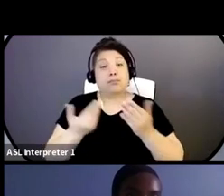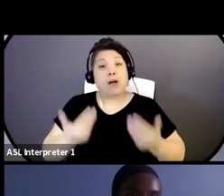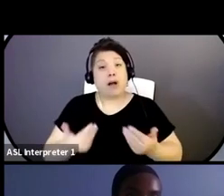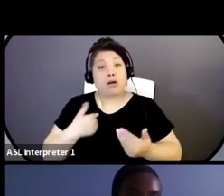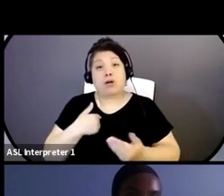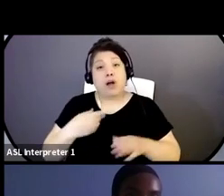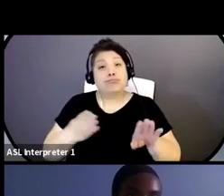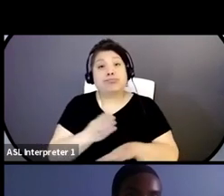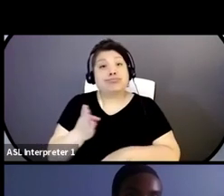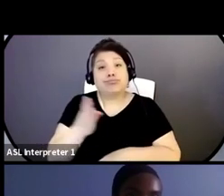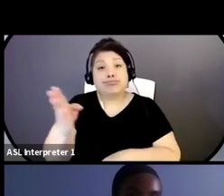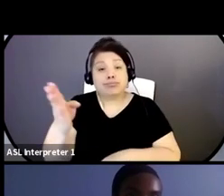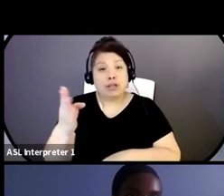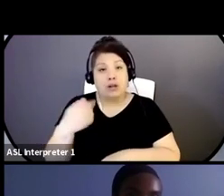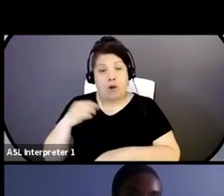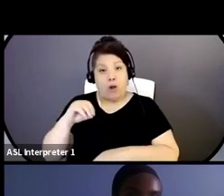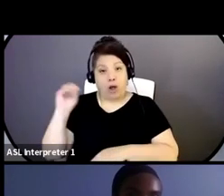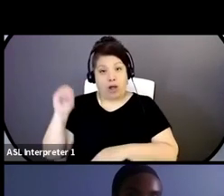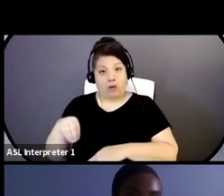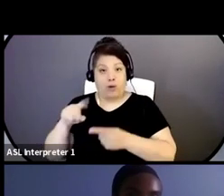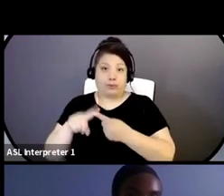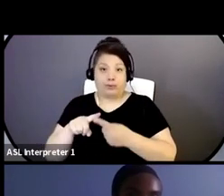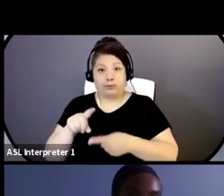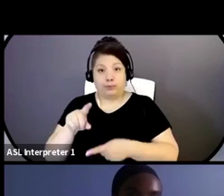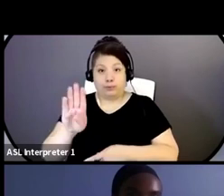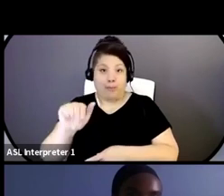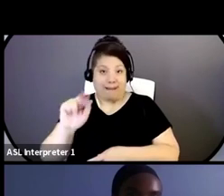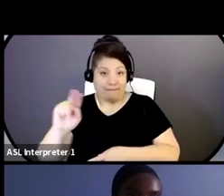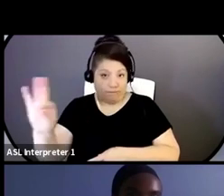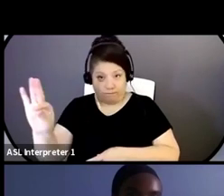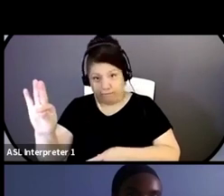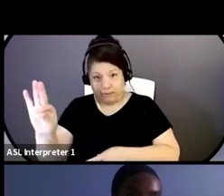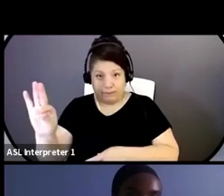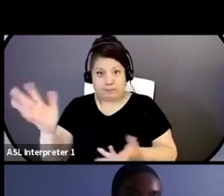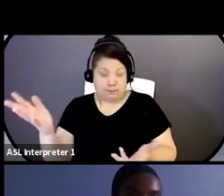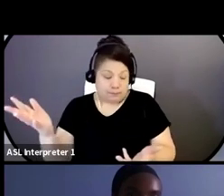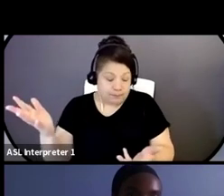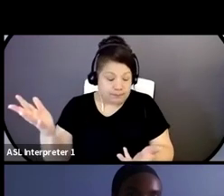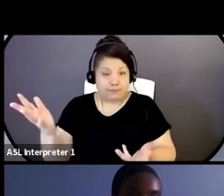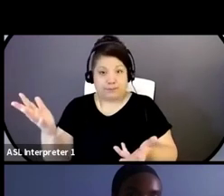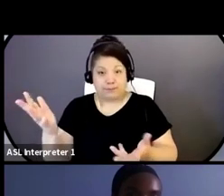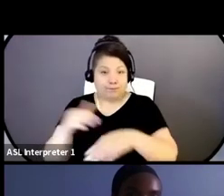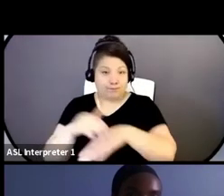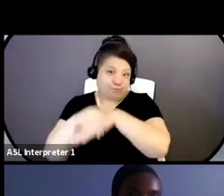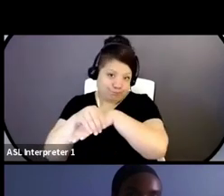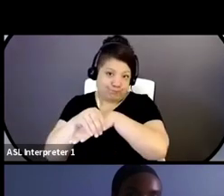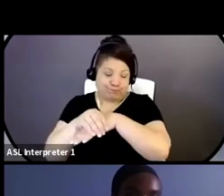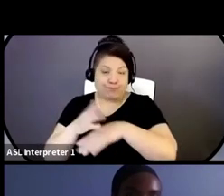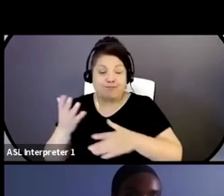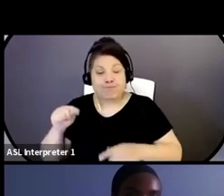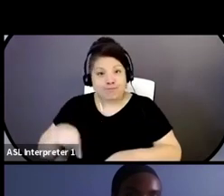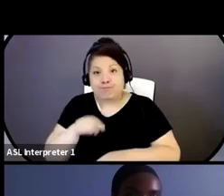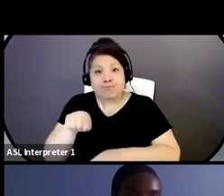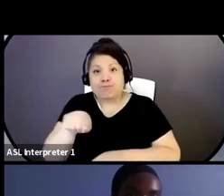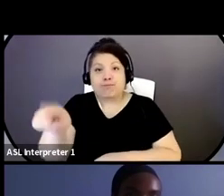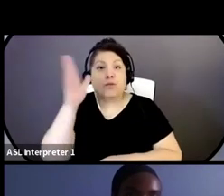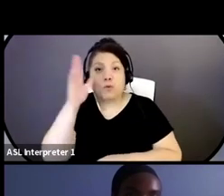us from so-called Ottawa to so-called Banff, and that, like, we're going to